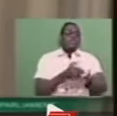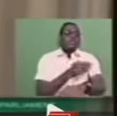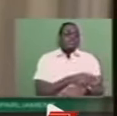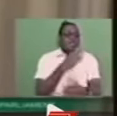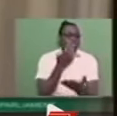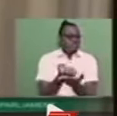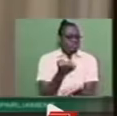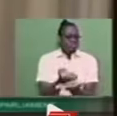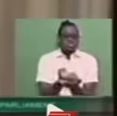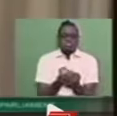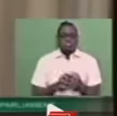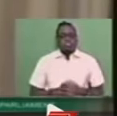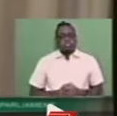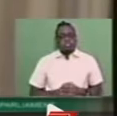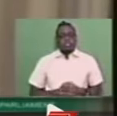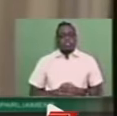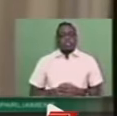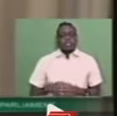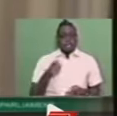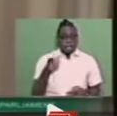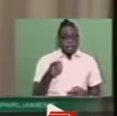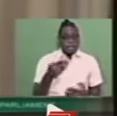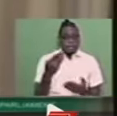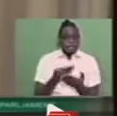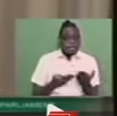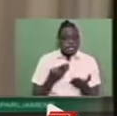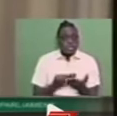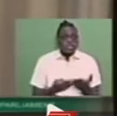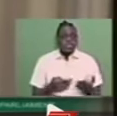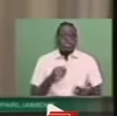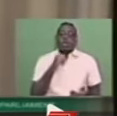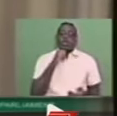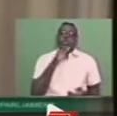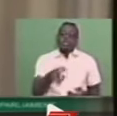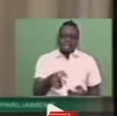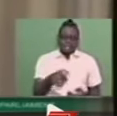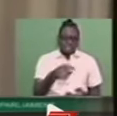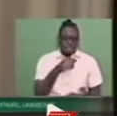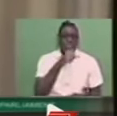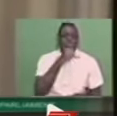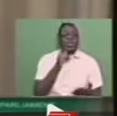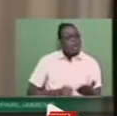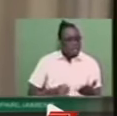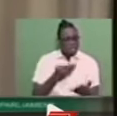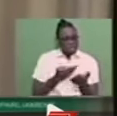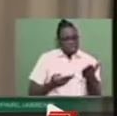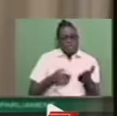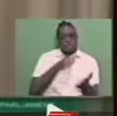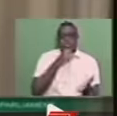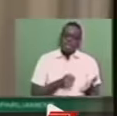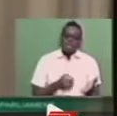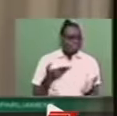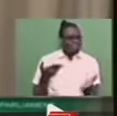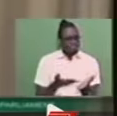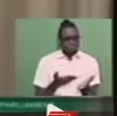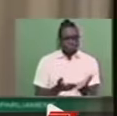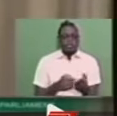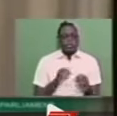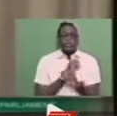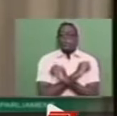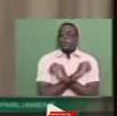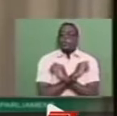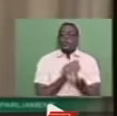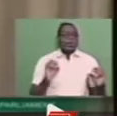a rehash of old policies and old ideas, same old, same old. There is nothing new,